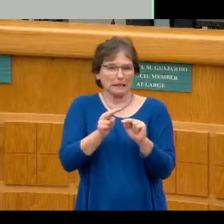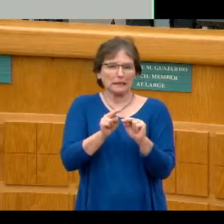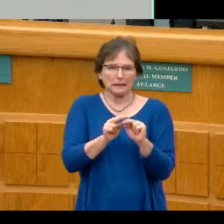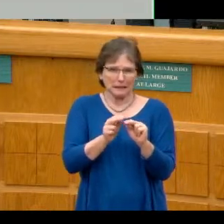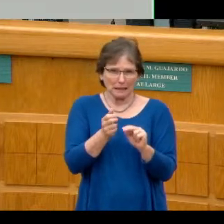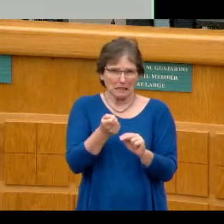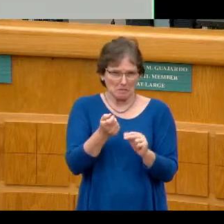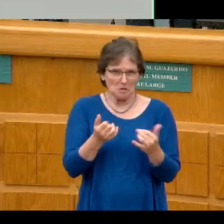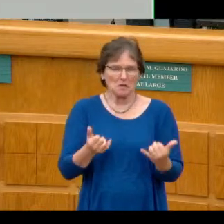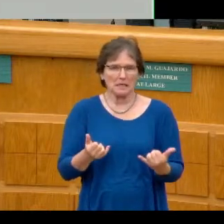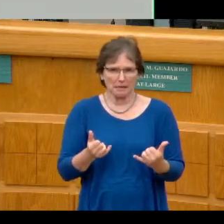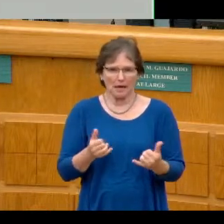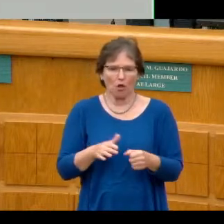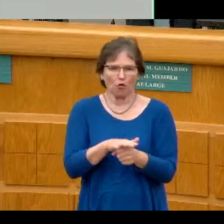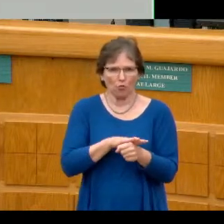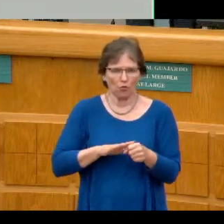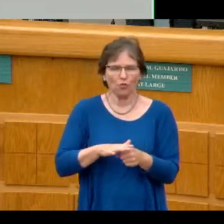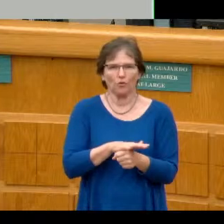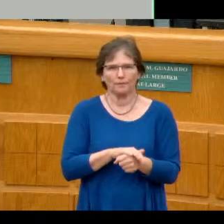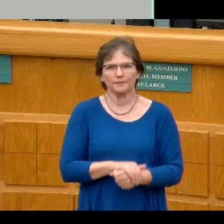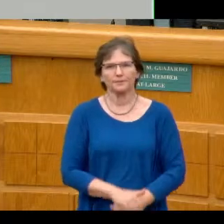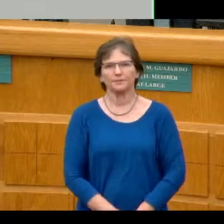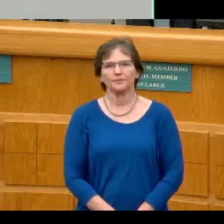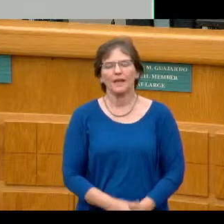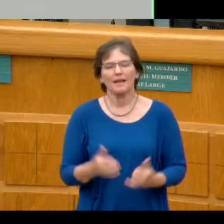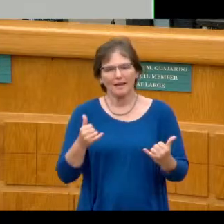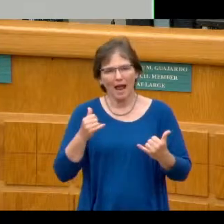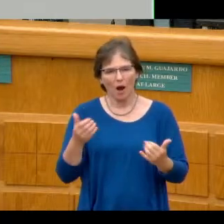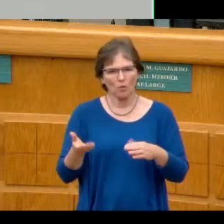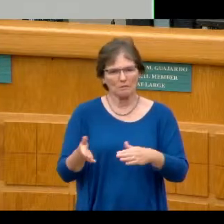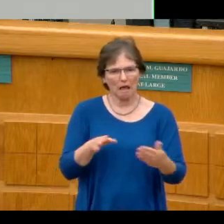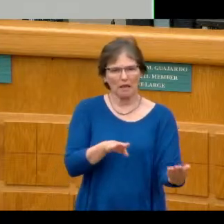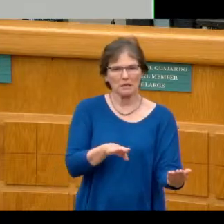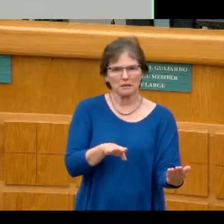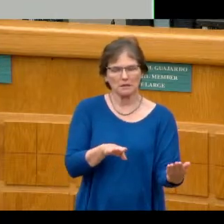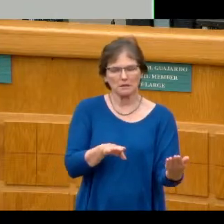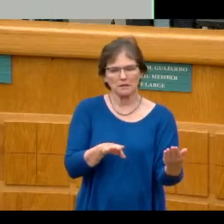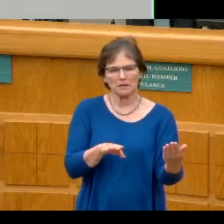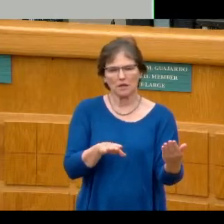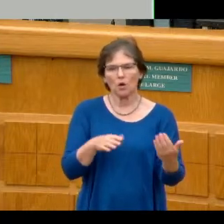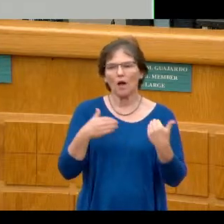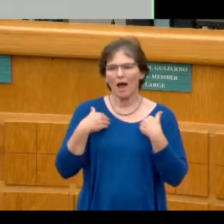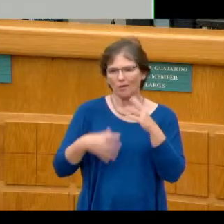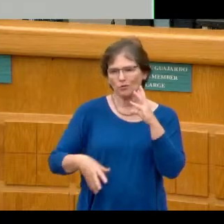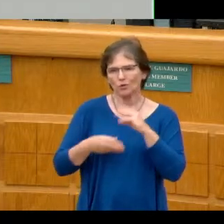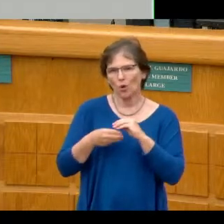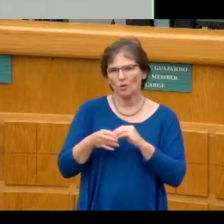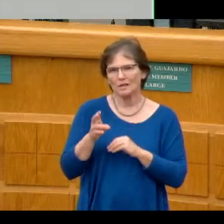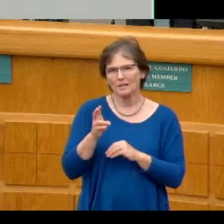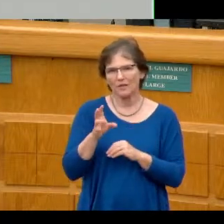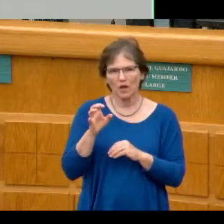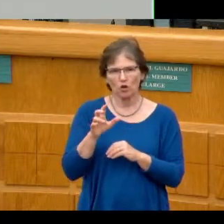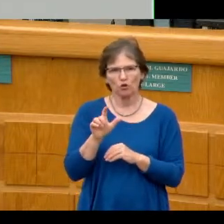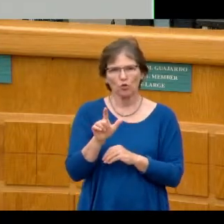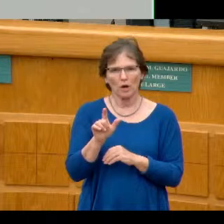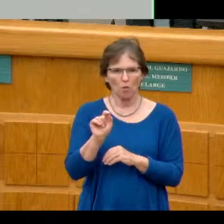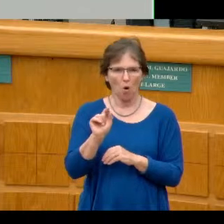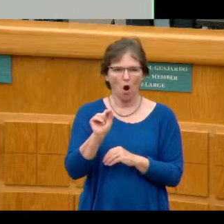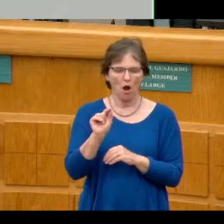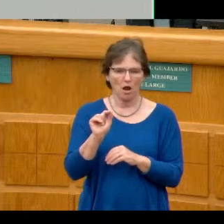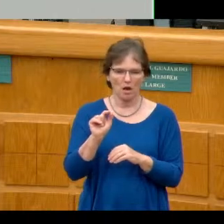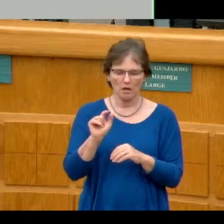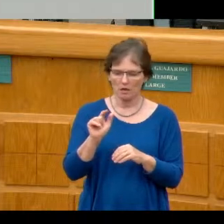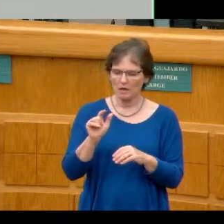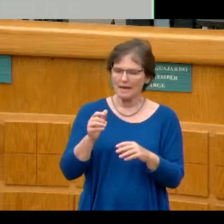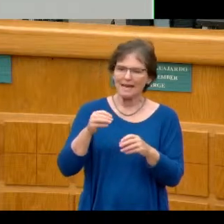lower. You'll see the trend, or you can look at this and you can see the trend. We've been pretty level for about a month now with the number of cases in the